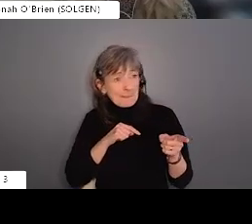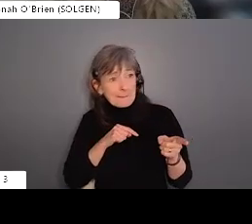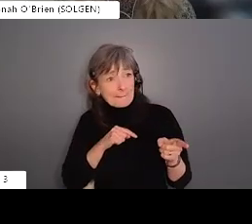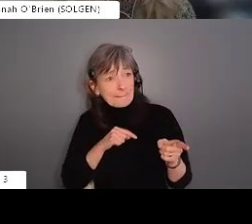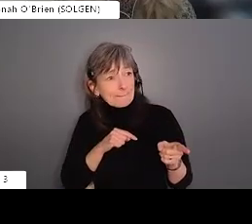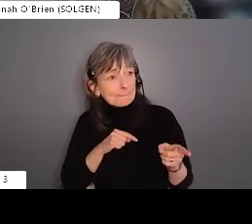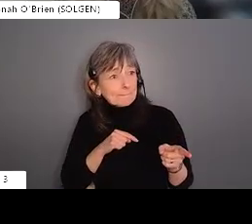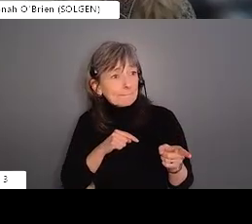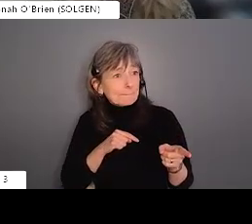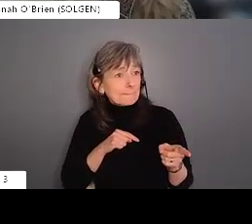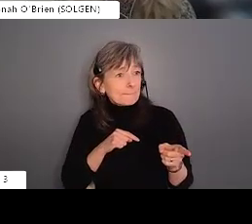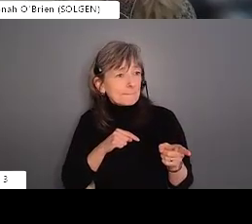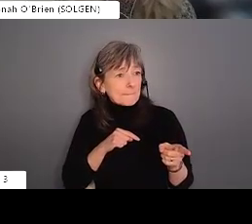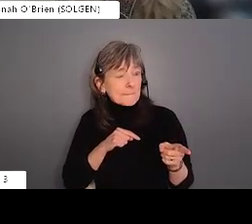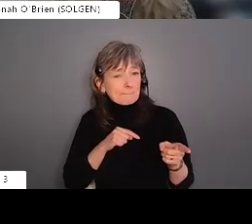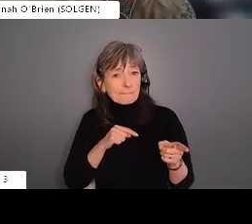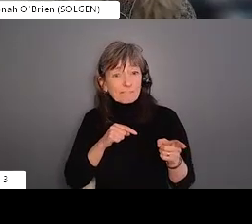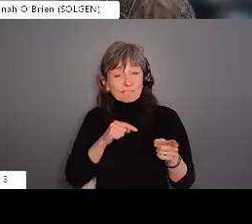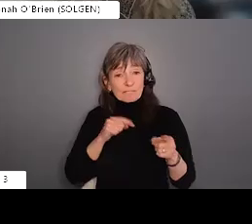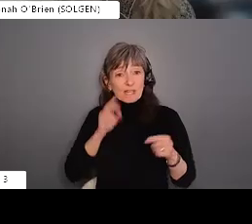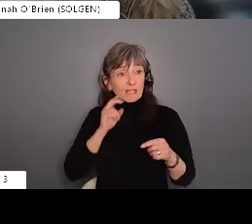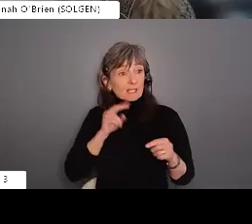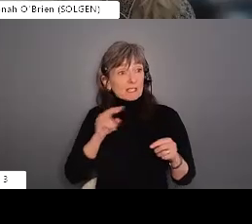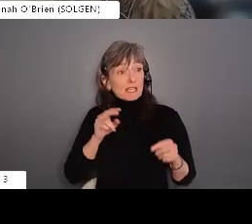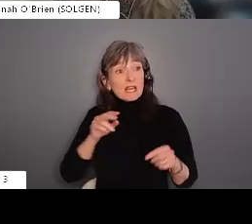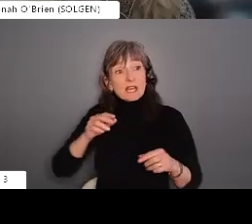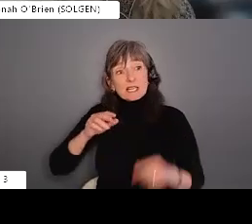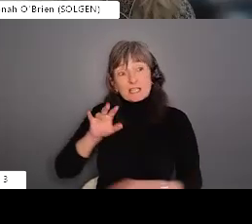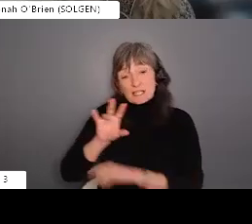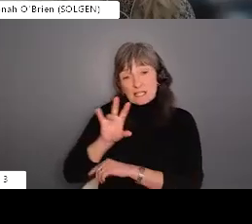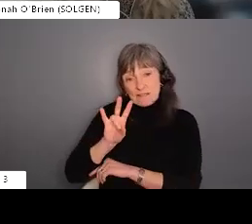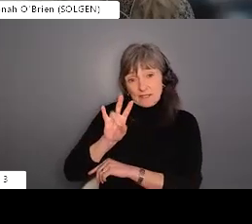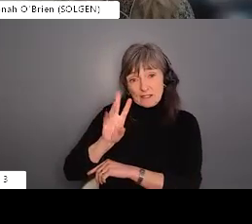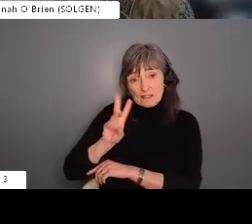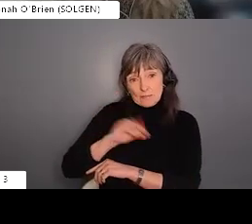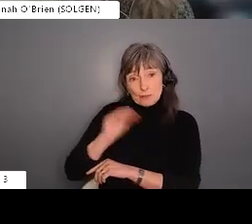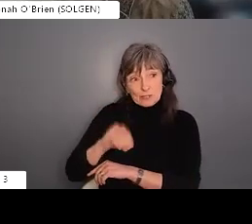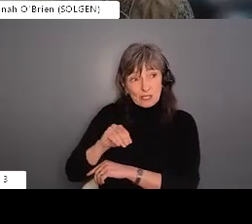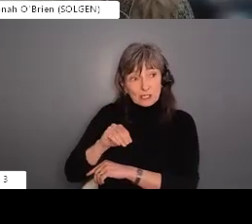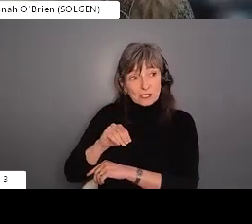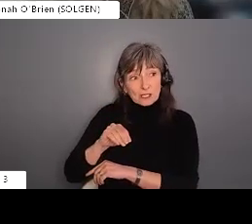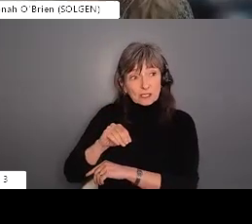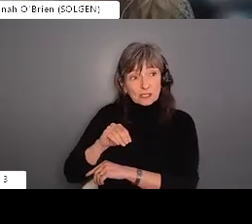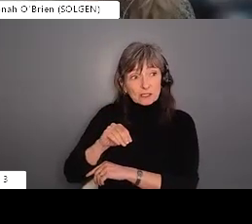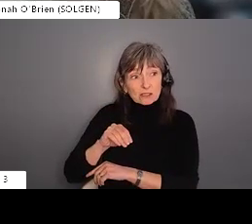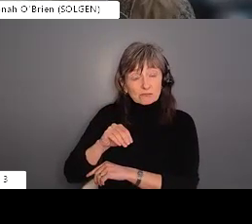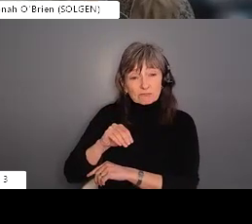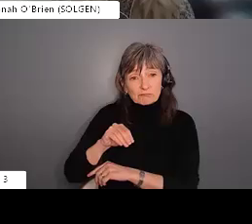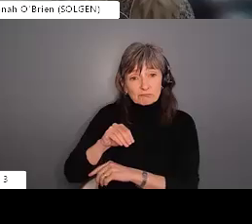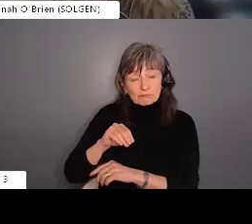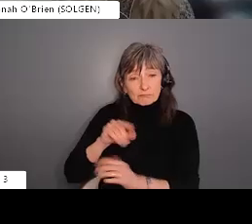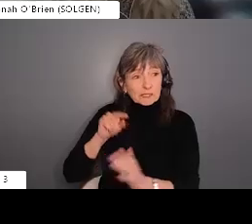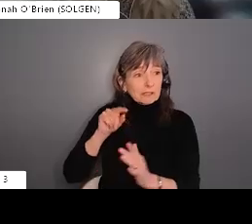in macro wise, 76% were homicide victims of our cases.